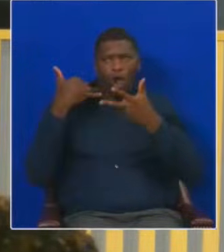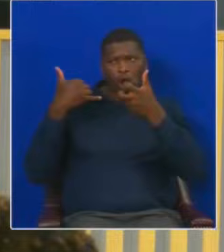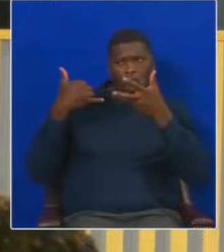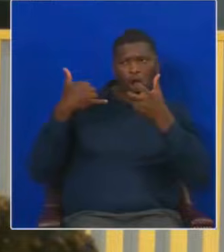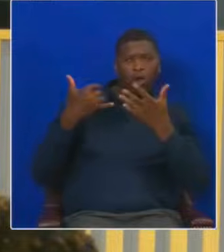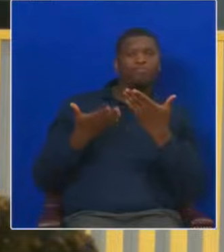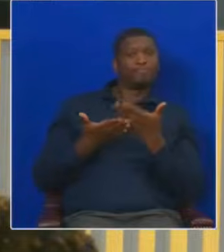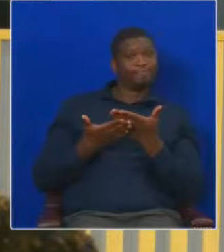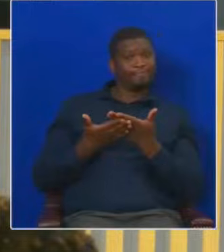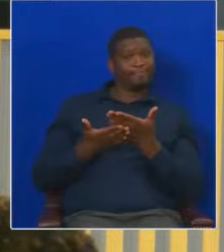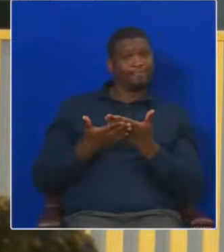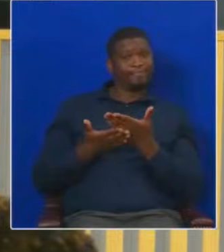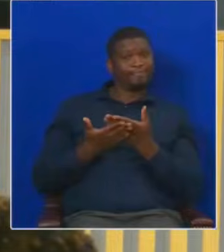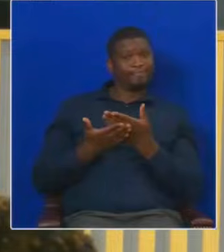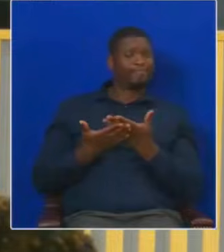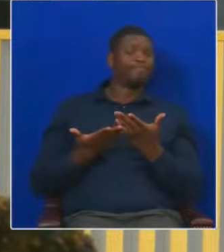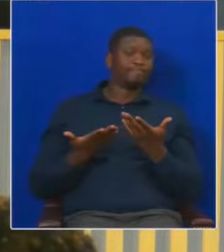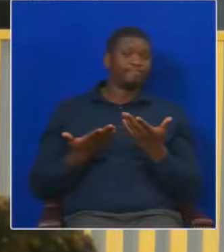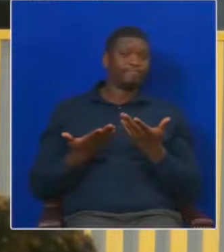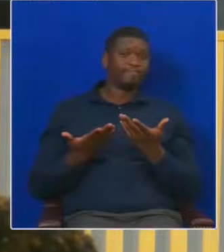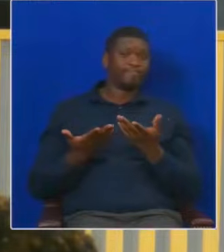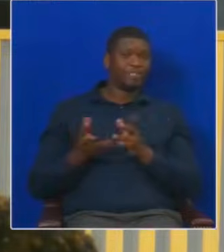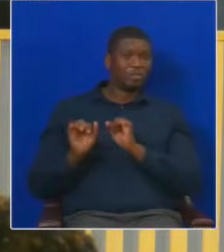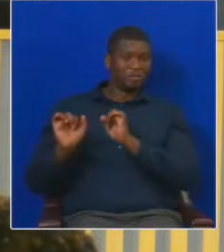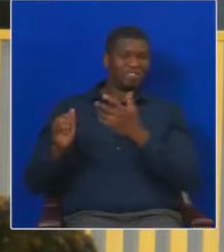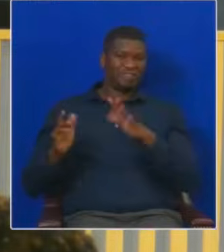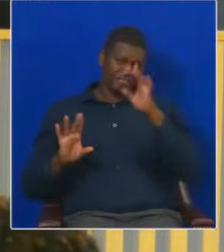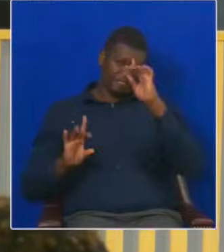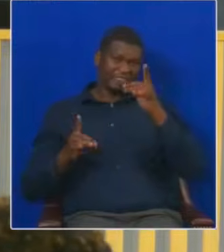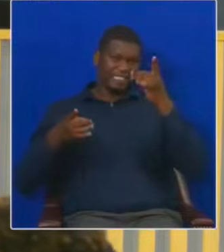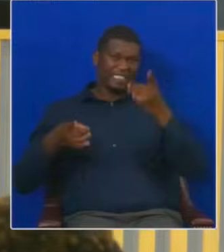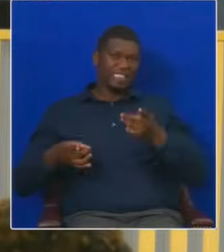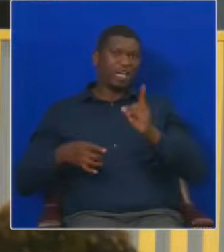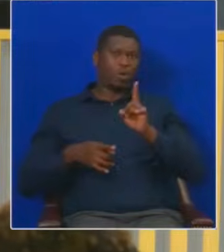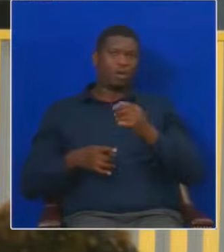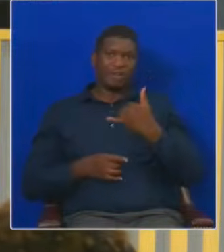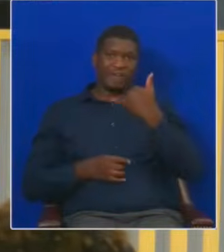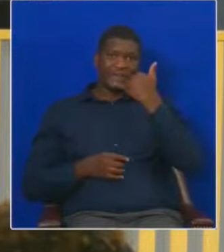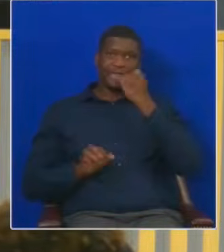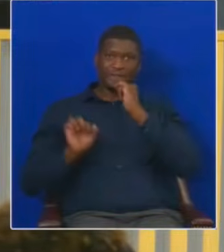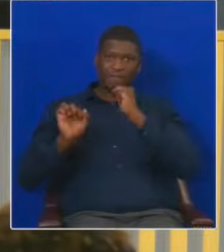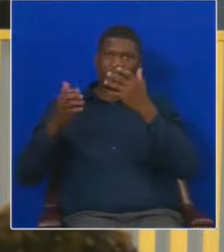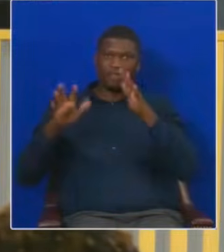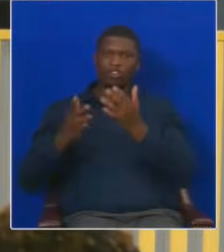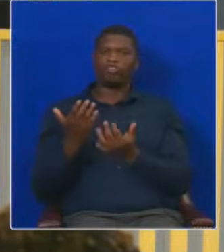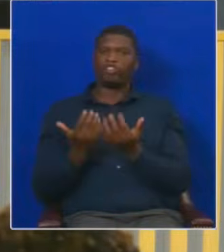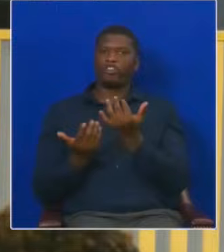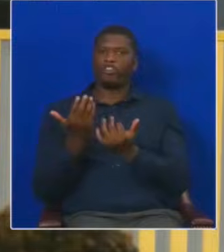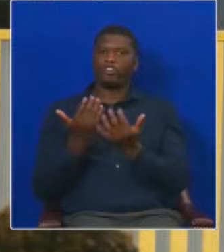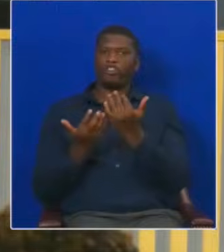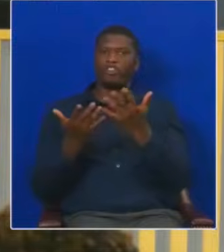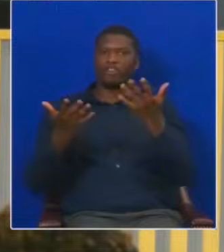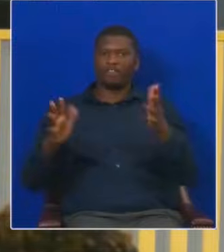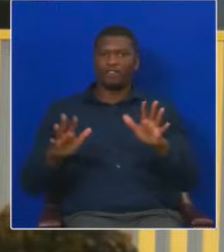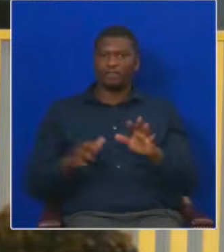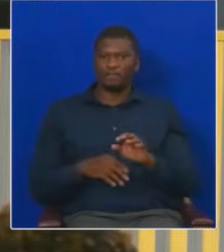he alluded that he had burnt the 3 iPhones.